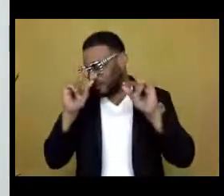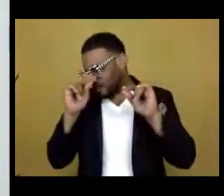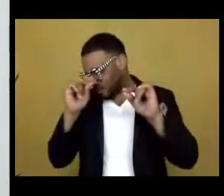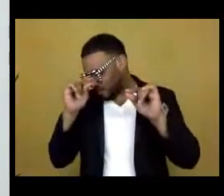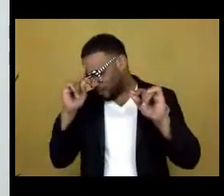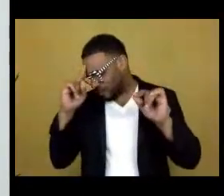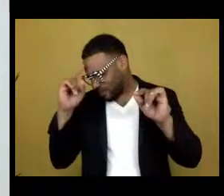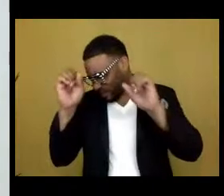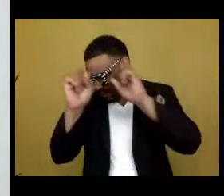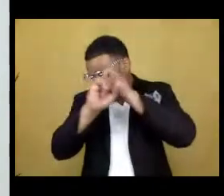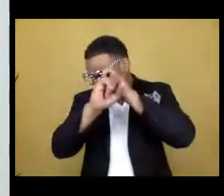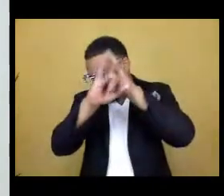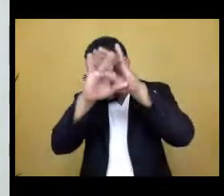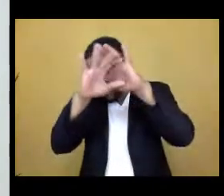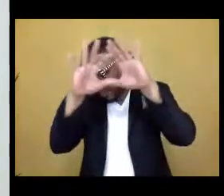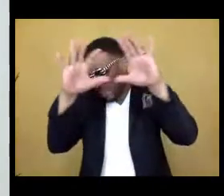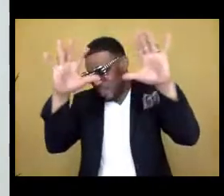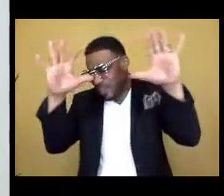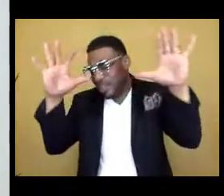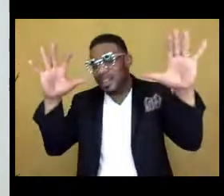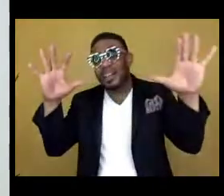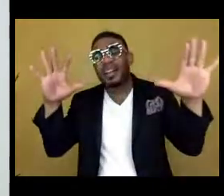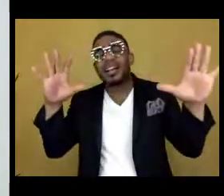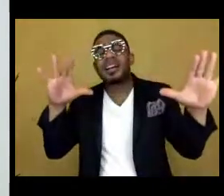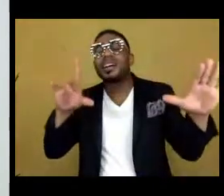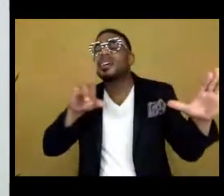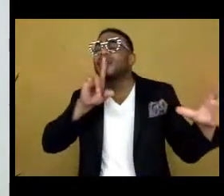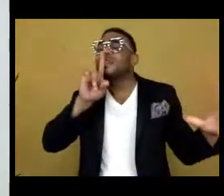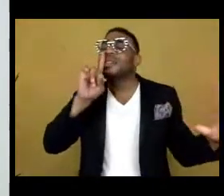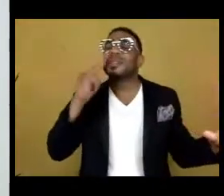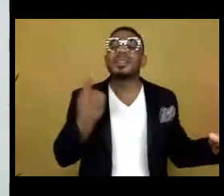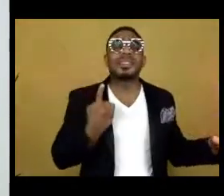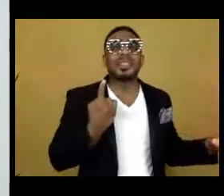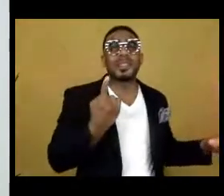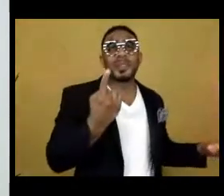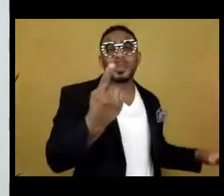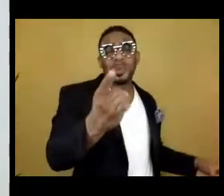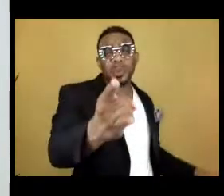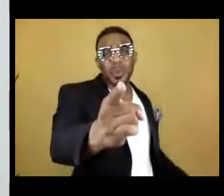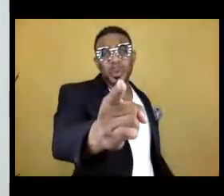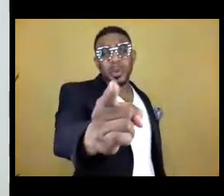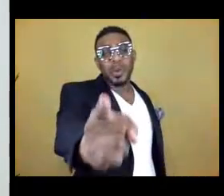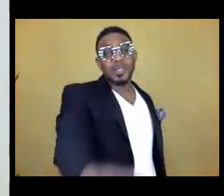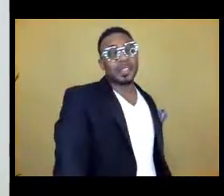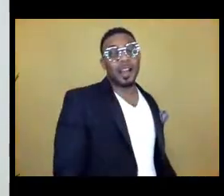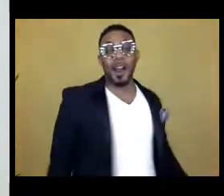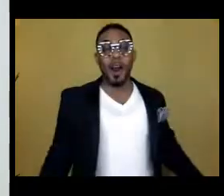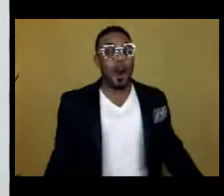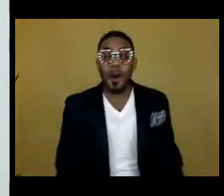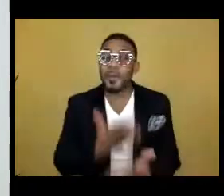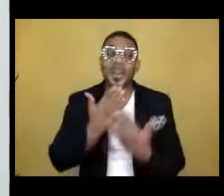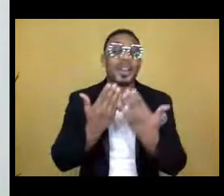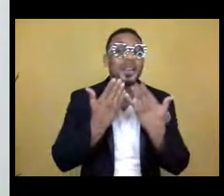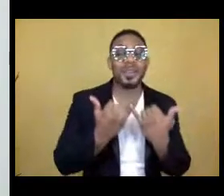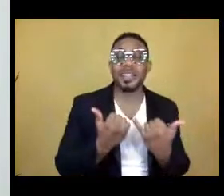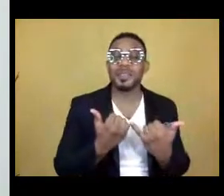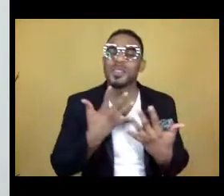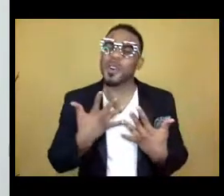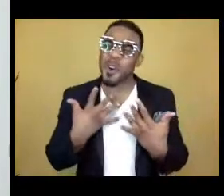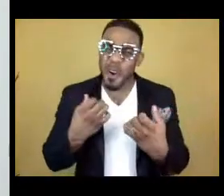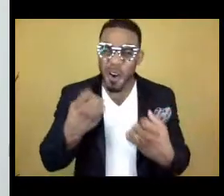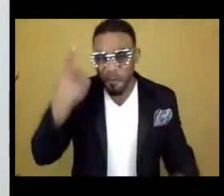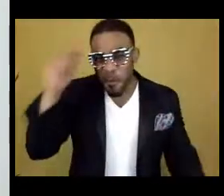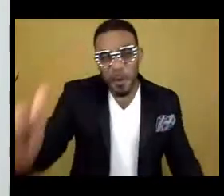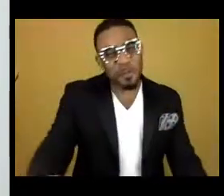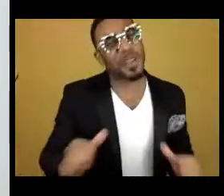my eyes so I can be with you. Oh, baby, be